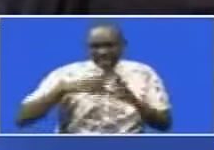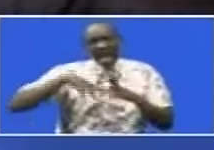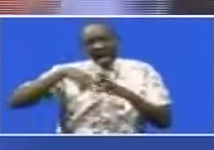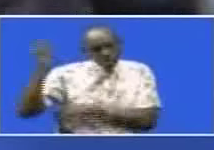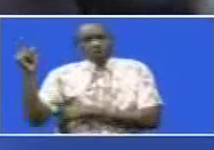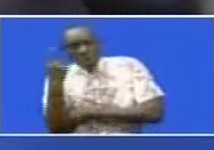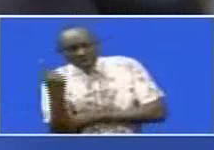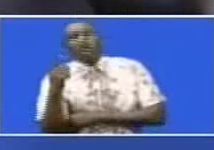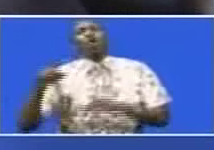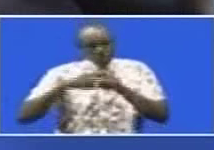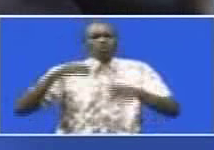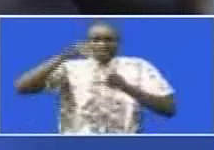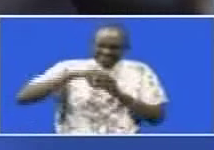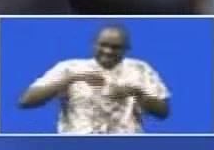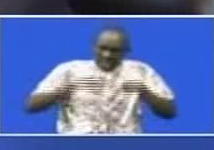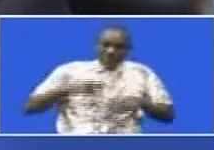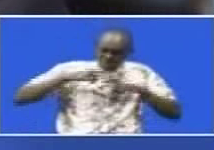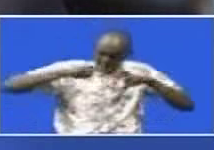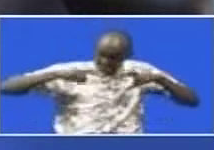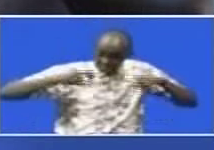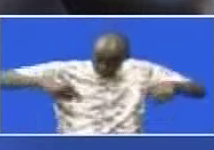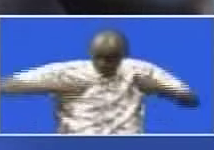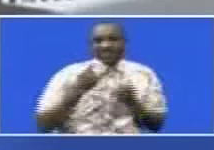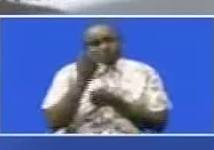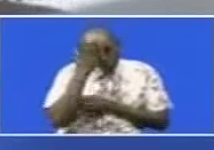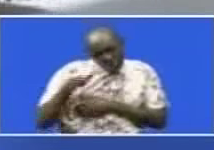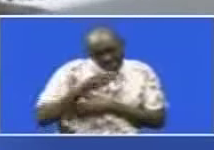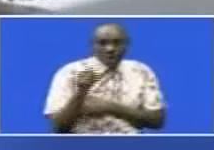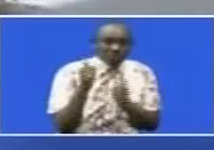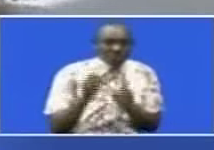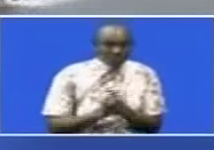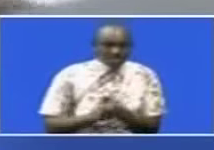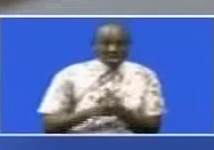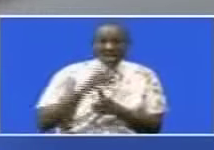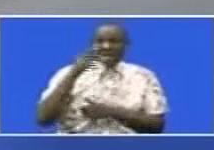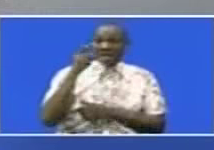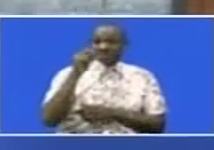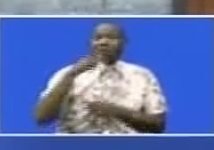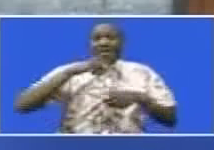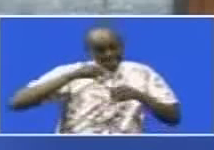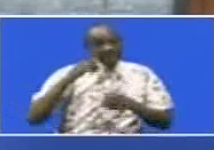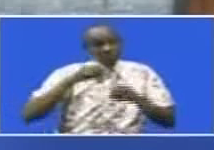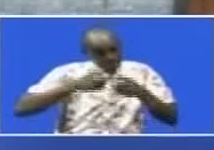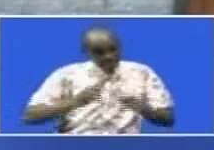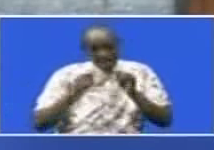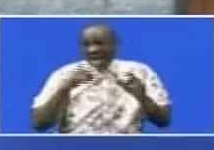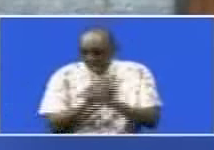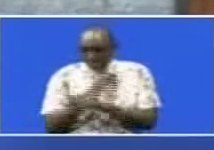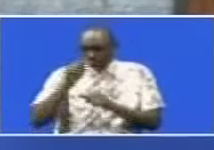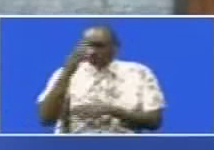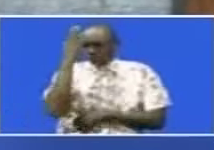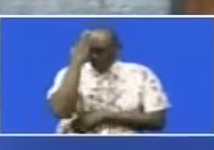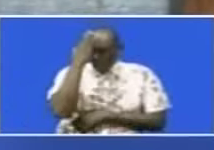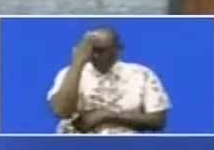also looking at ourselves, and we are also doing investigations in every area. NEC says it will employ other strategies to identify any